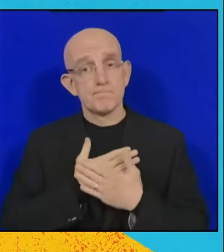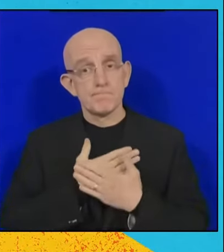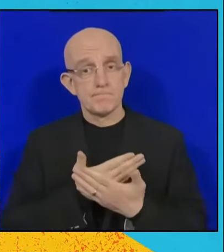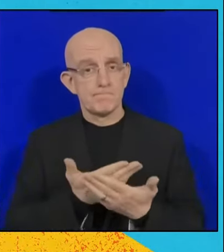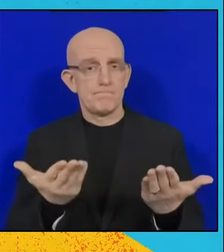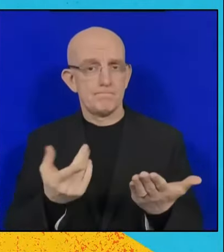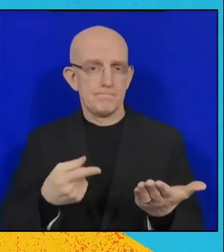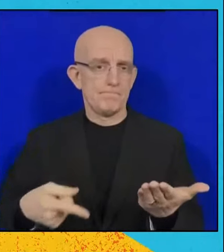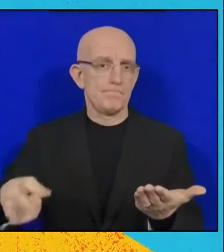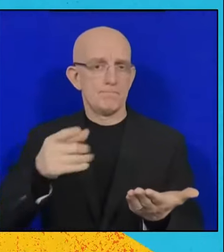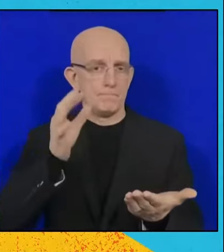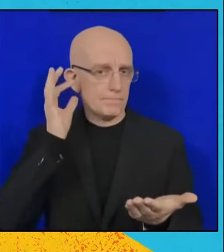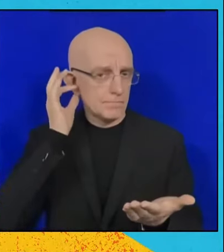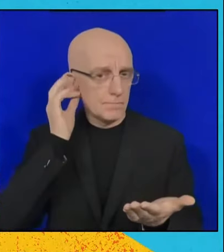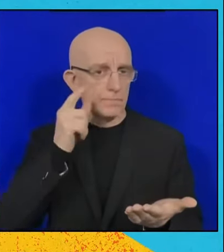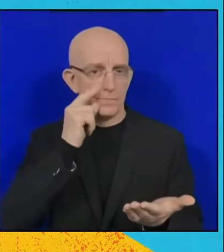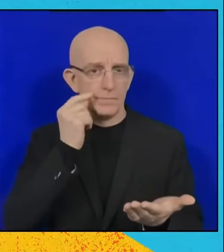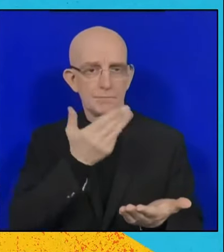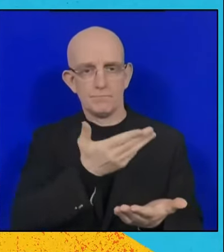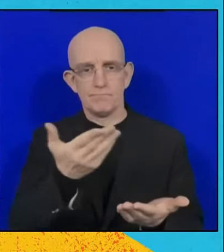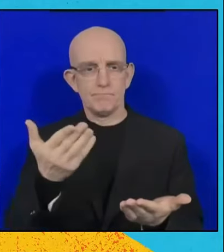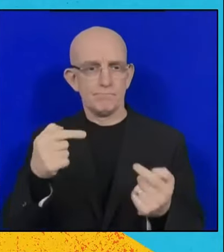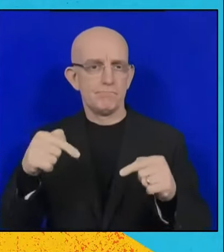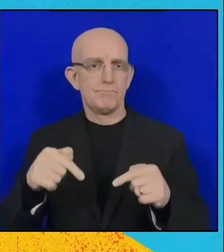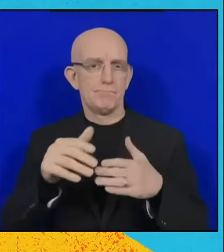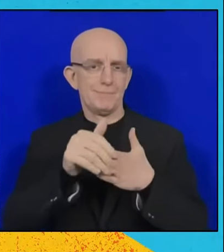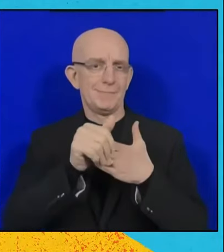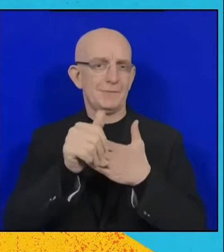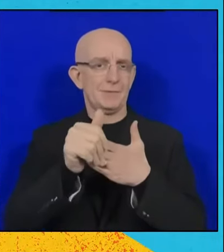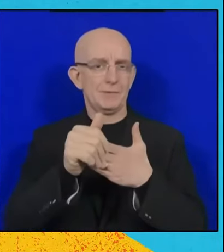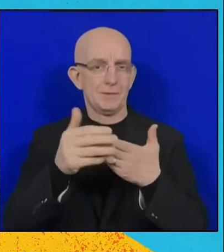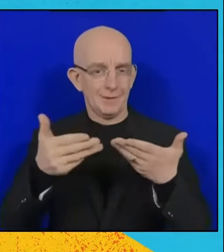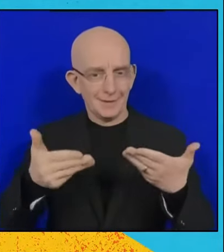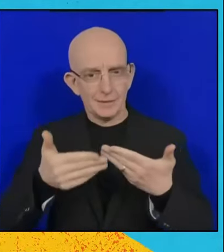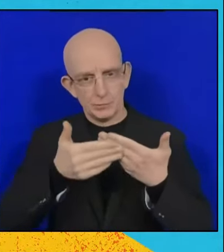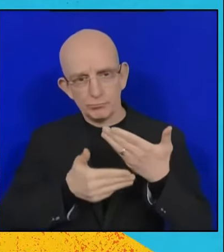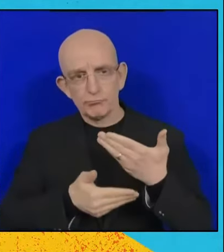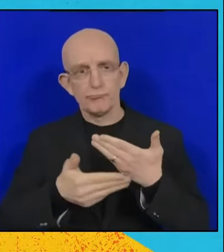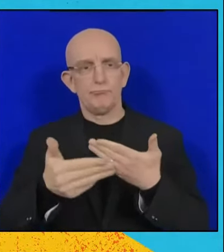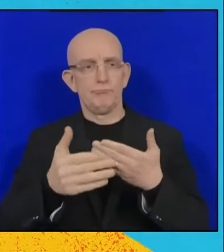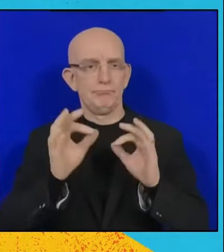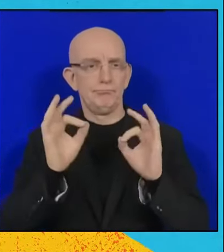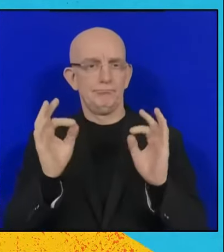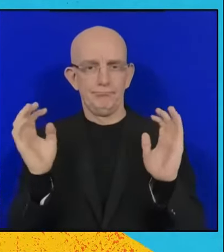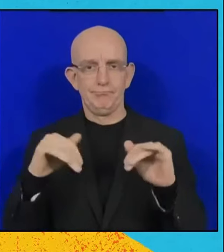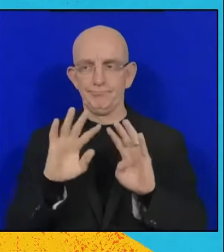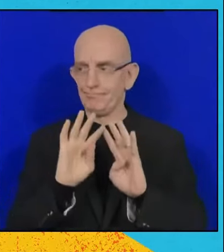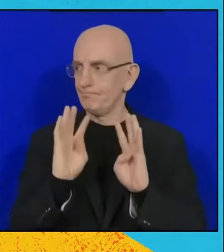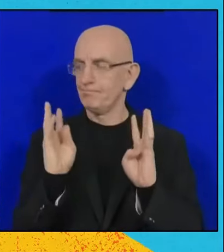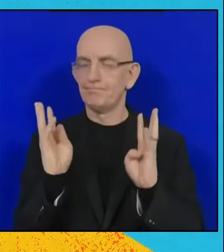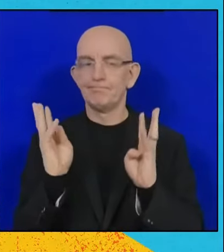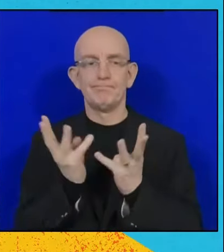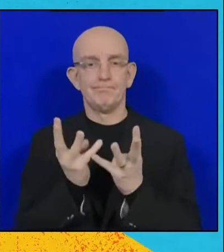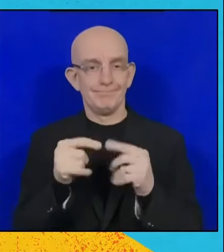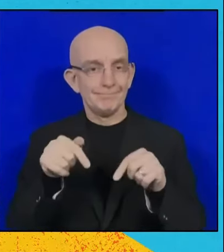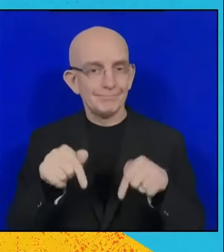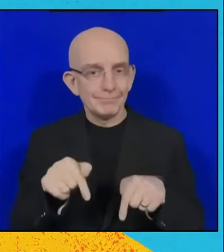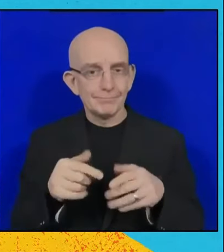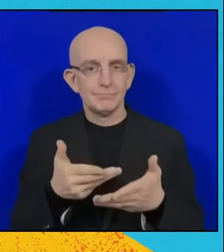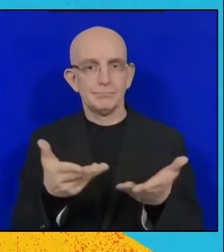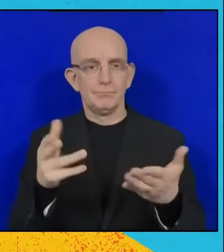Nations. As young people today, you are warriors. We regard you